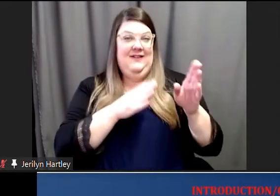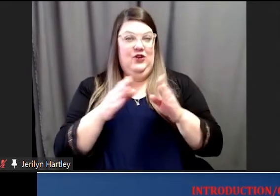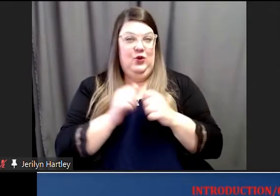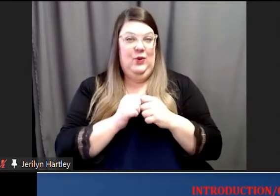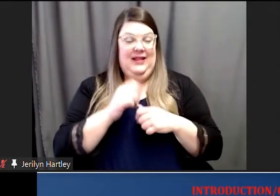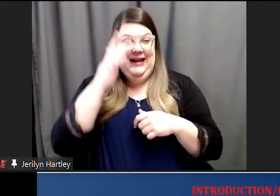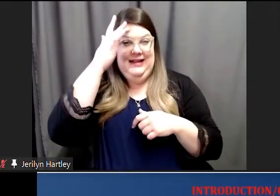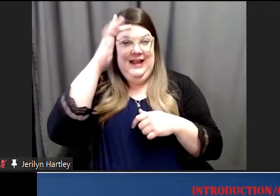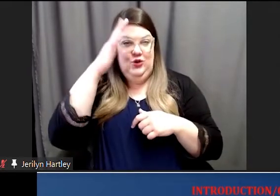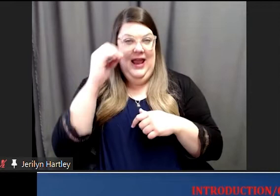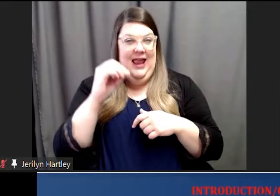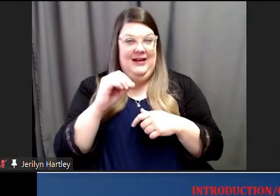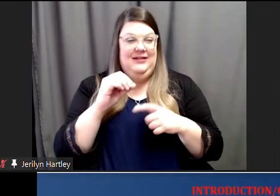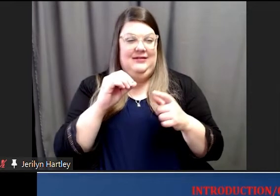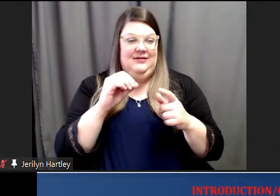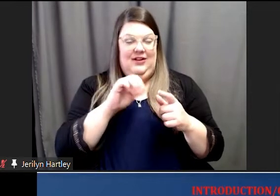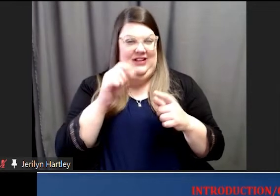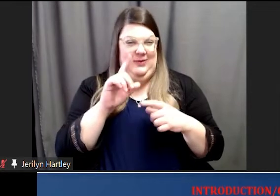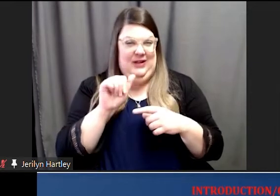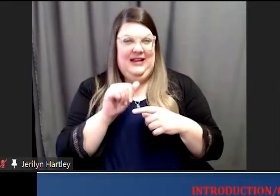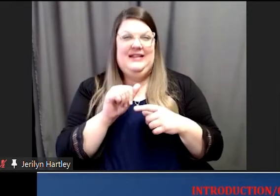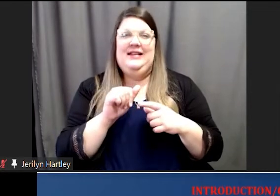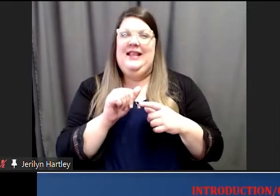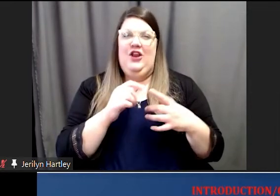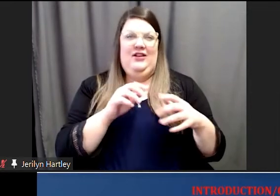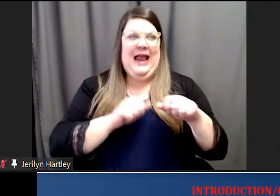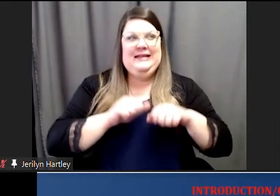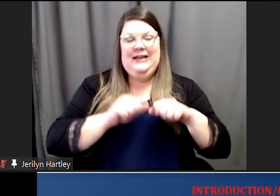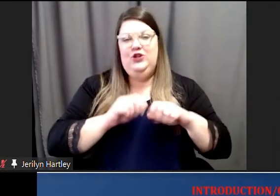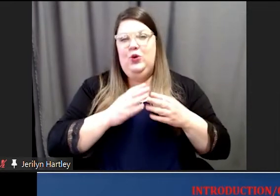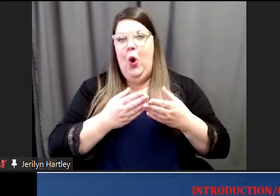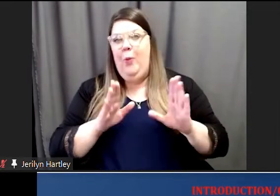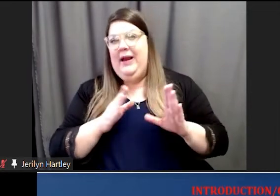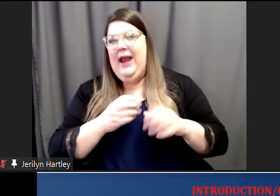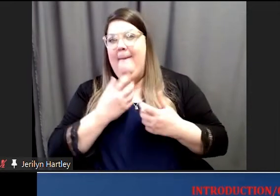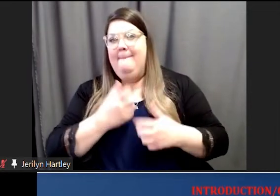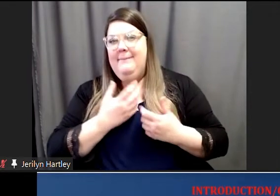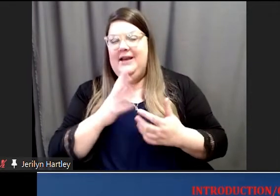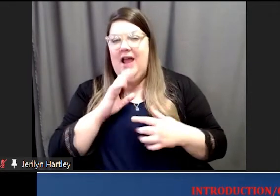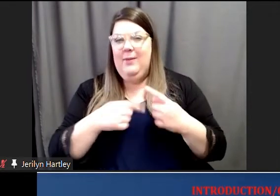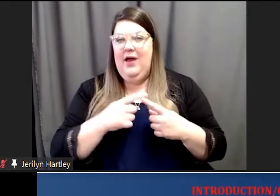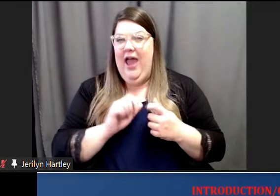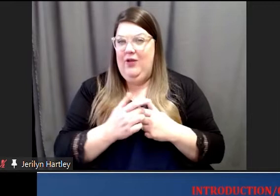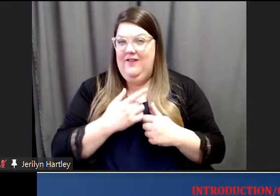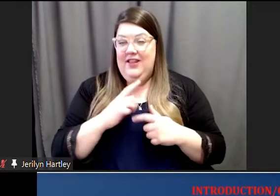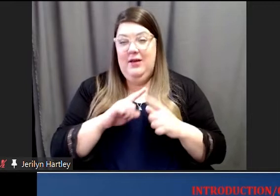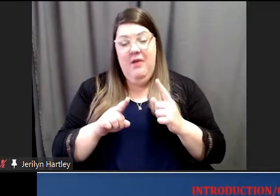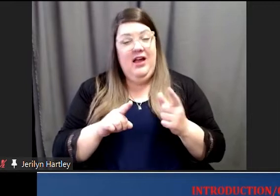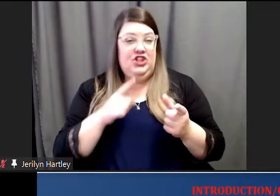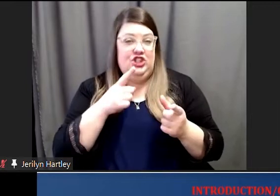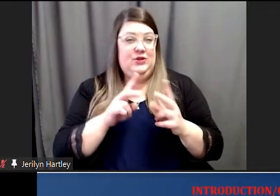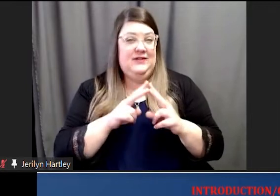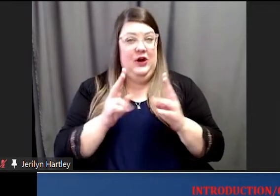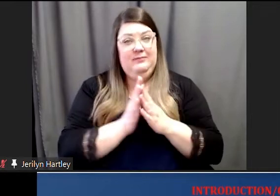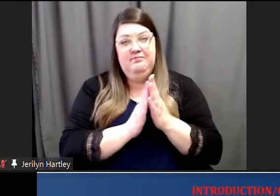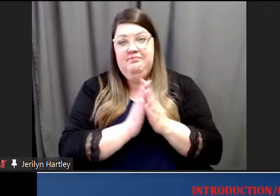and developmental disabilities, they're kind of hesitant to like open up and talk about how they're feeling. But given that she was so